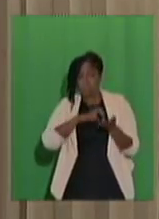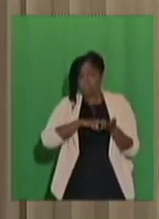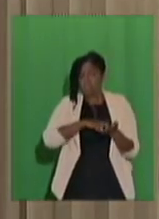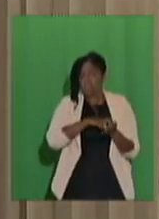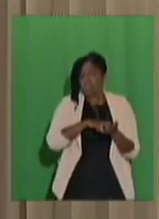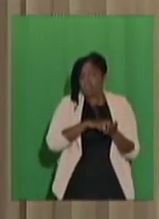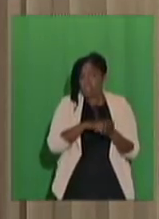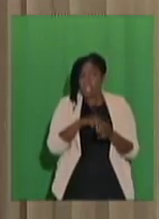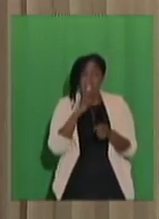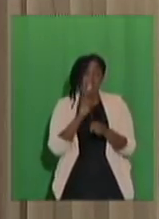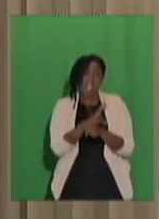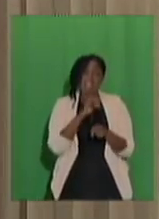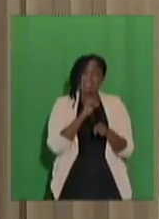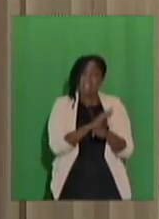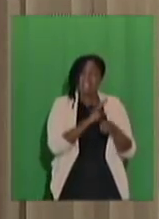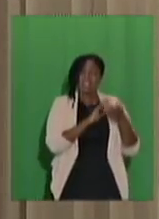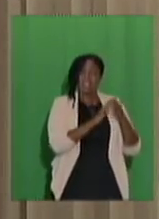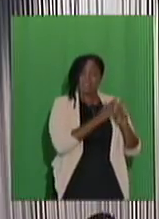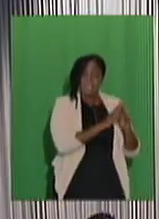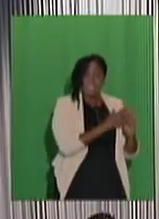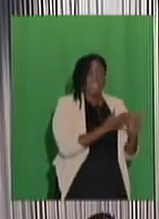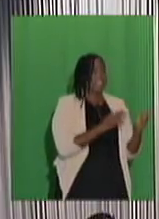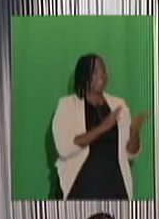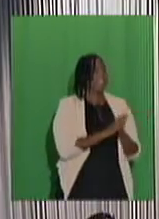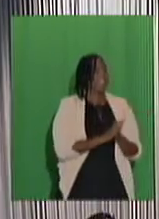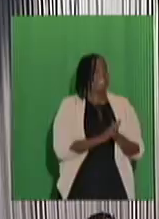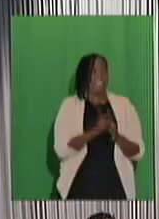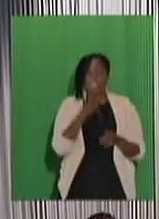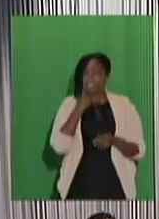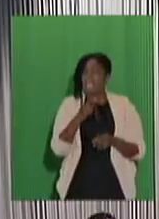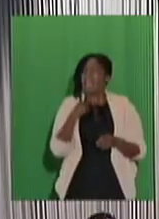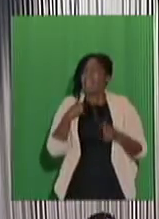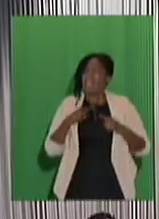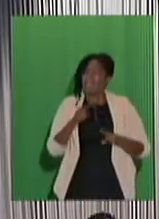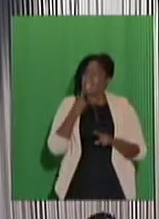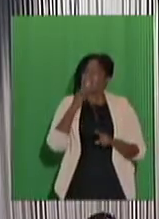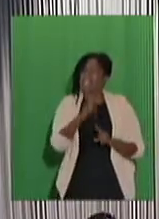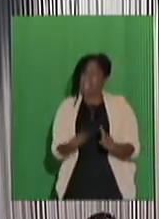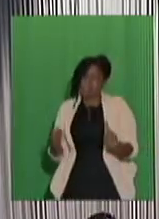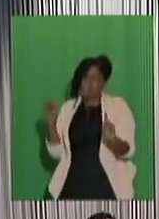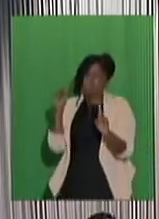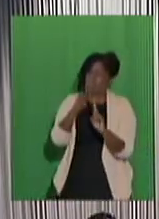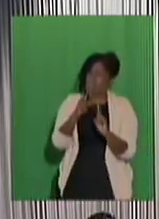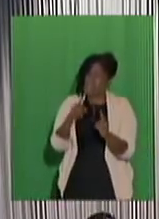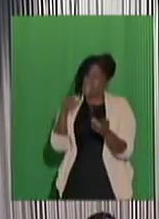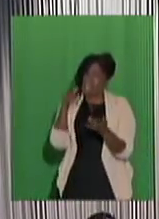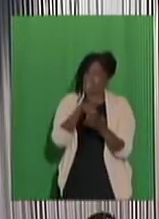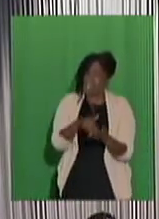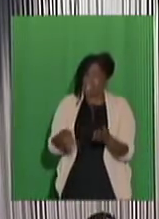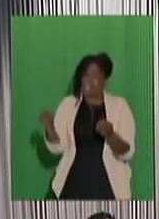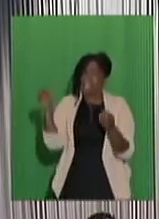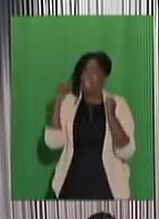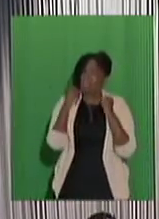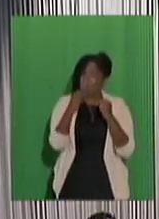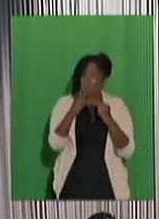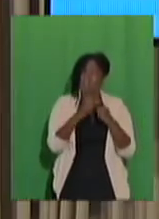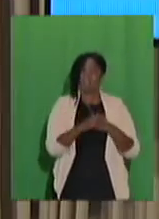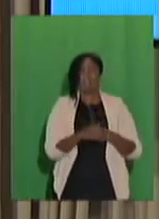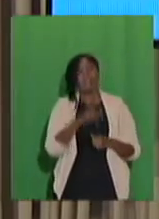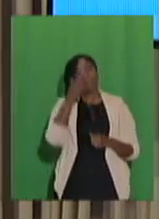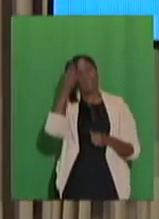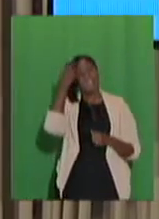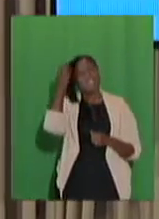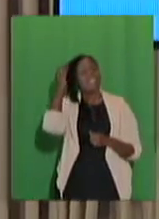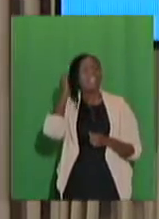in our patients at this point. Let me just amplify that point a little bit, because I don't want Trinidad and Tobago to jump onto